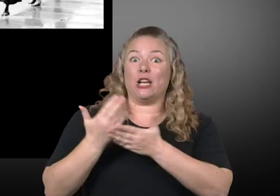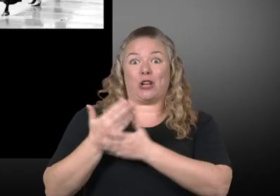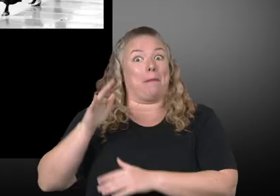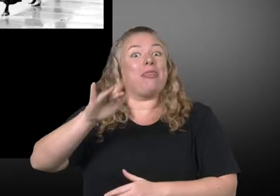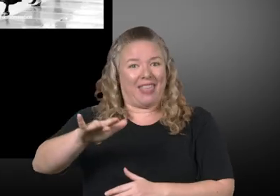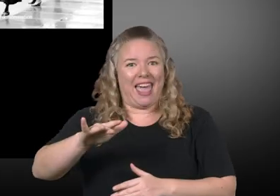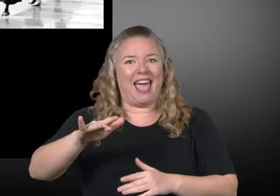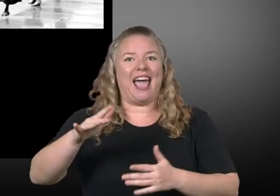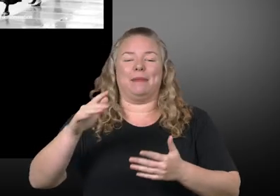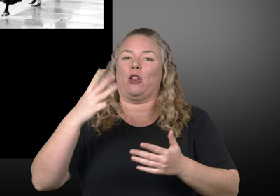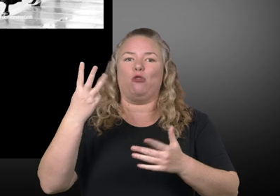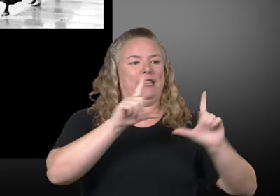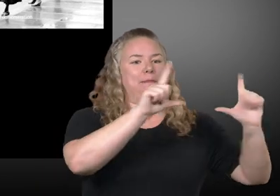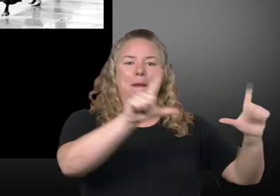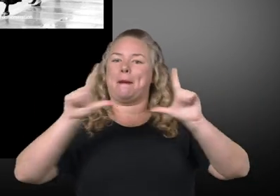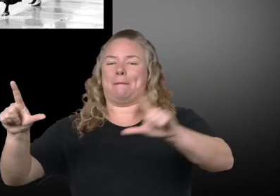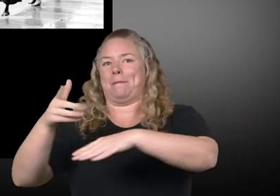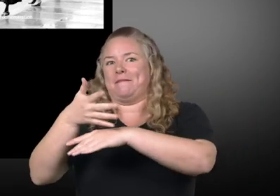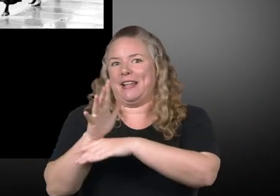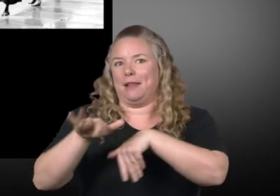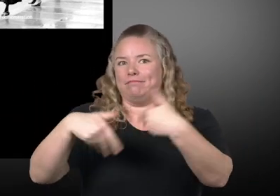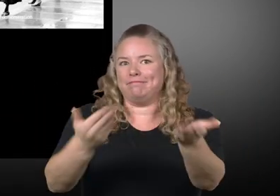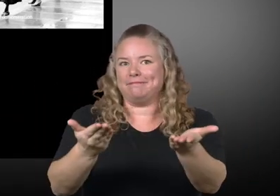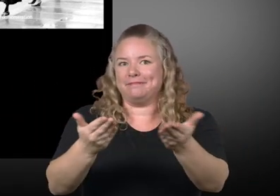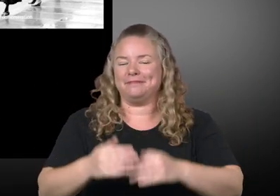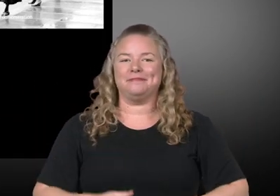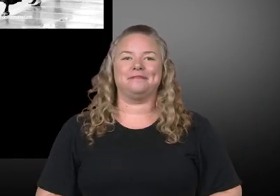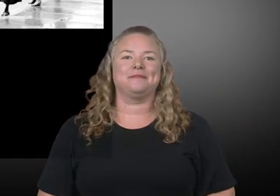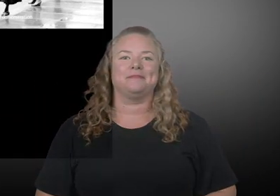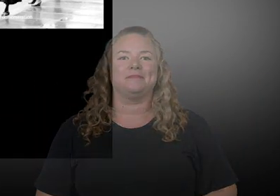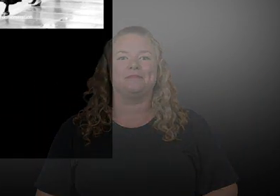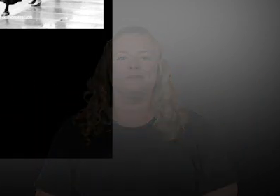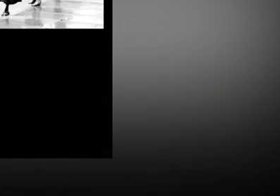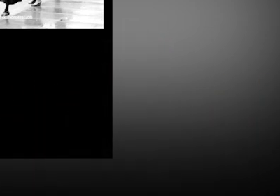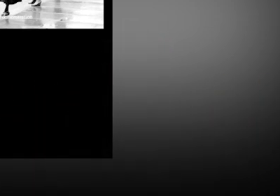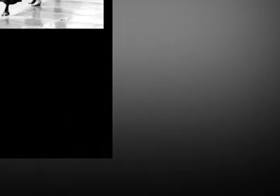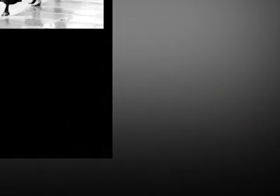Unfinished Conversation, which was a three-screen film piece.